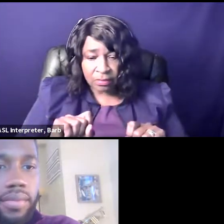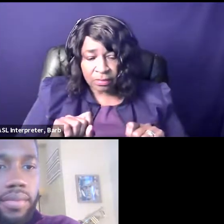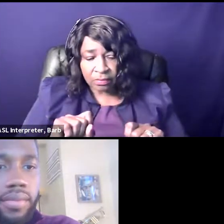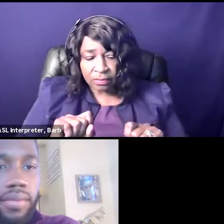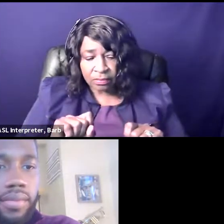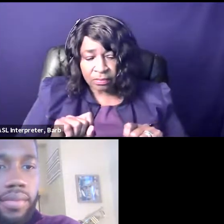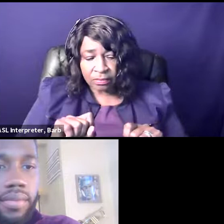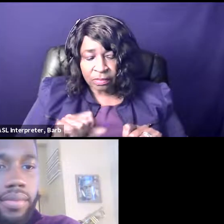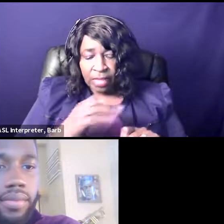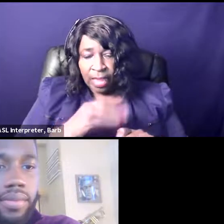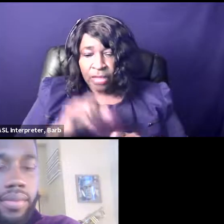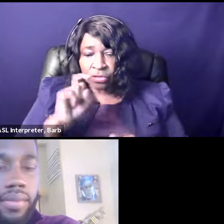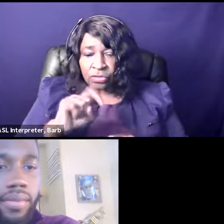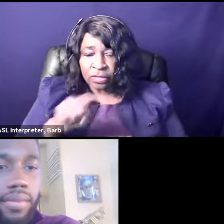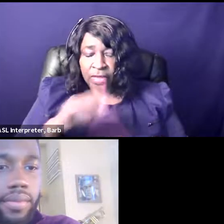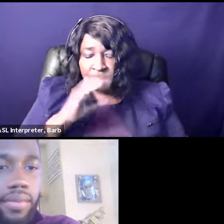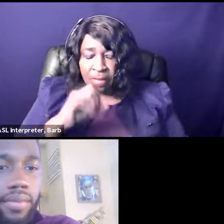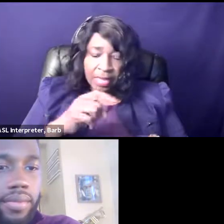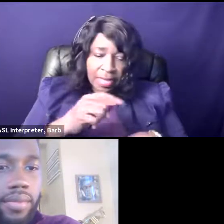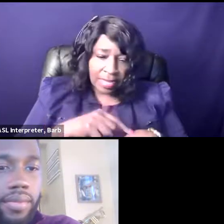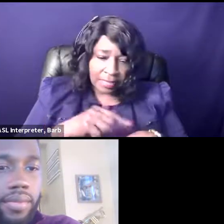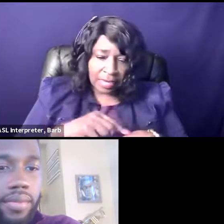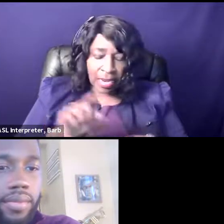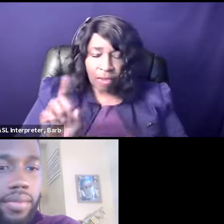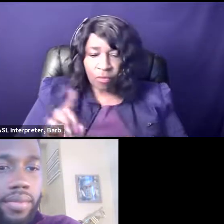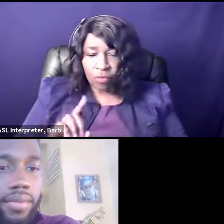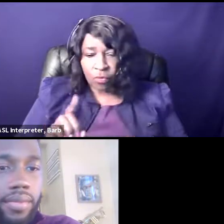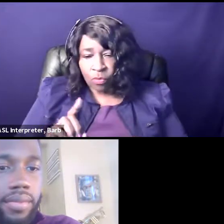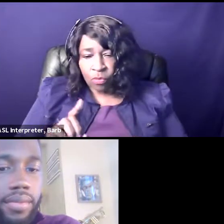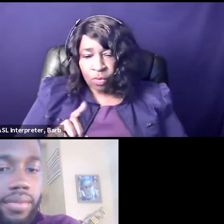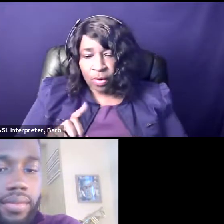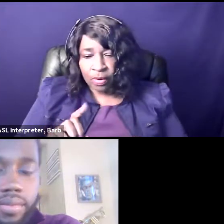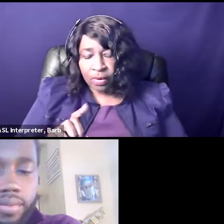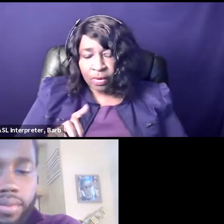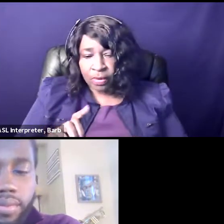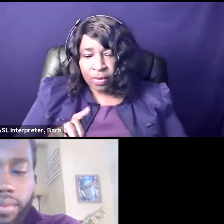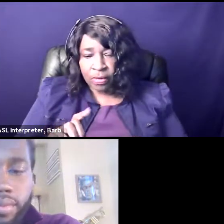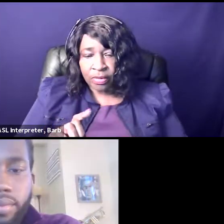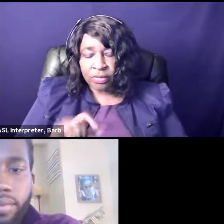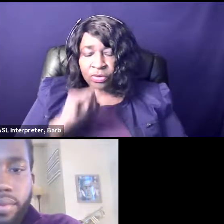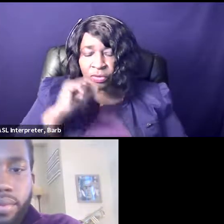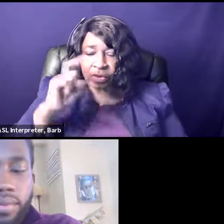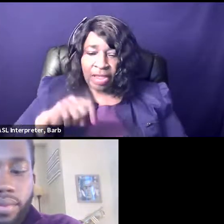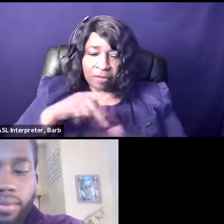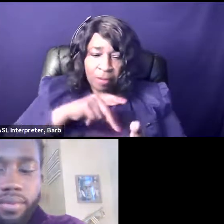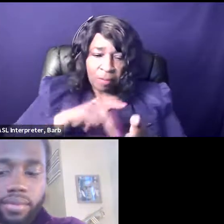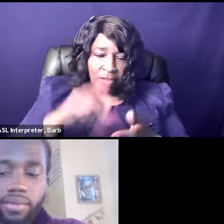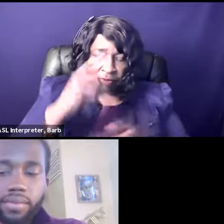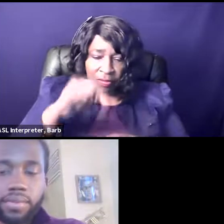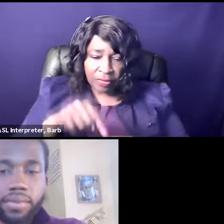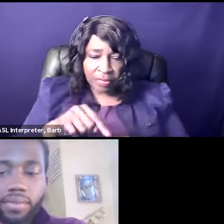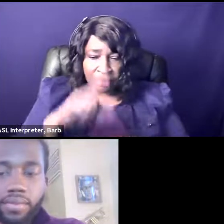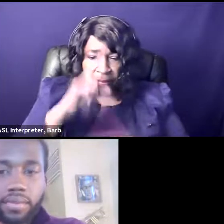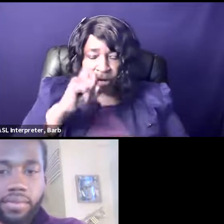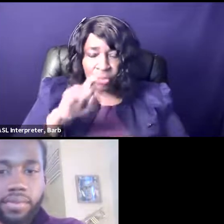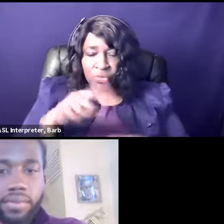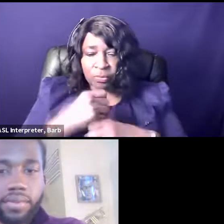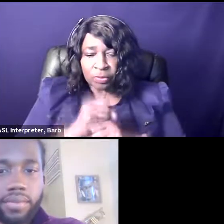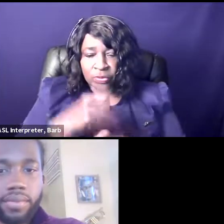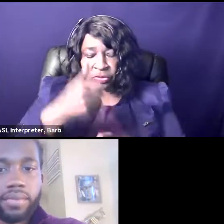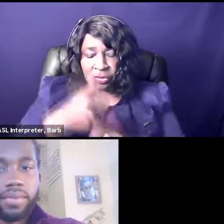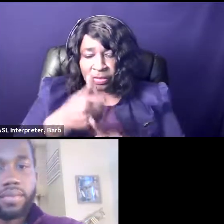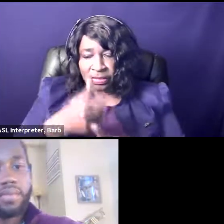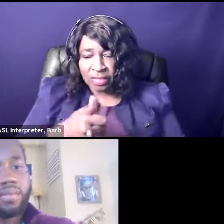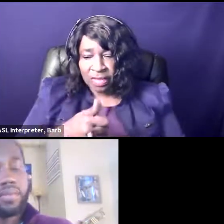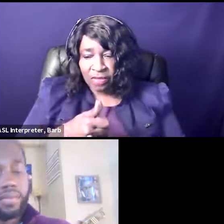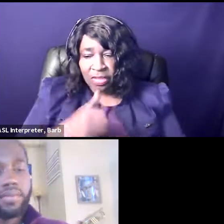And should there be a time where you no longer pay for it because you are producing it on your own? And I don't know if